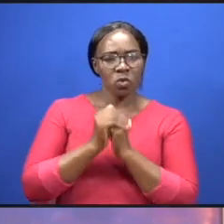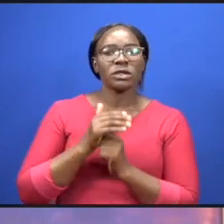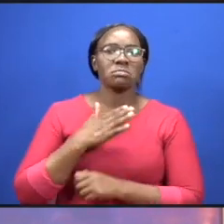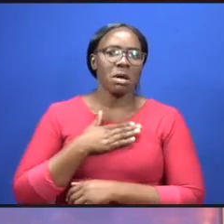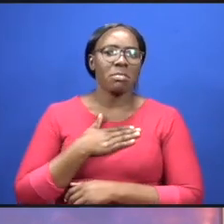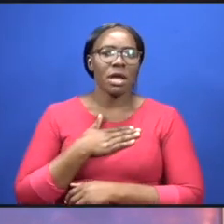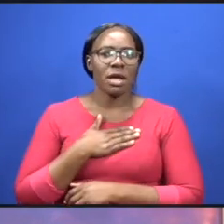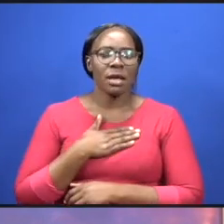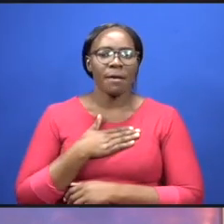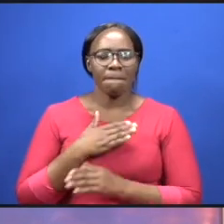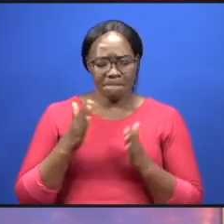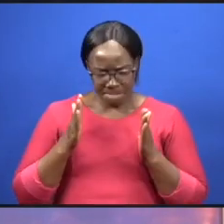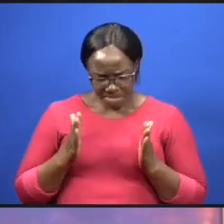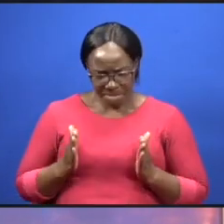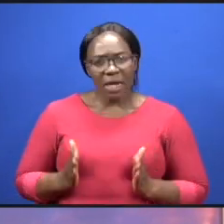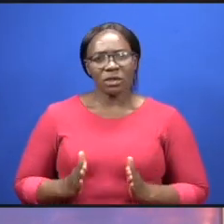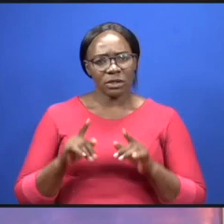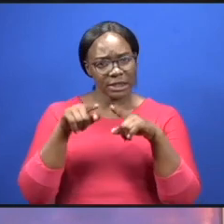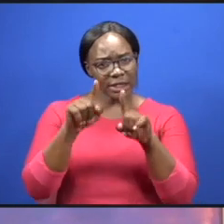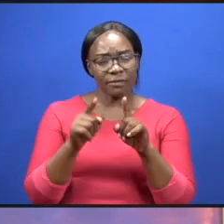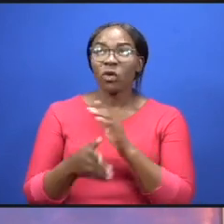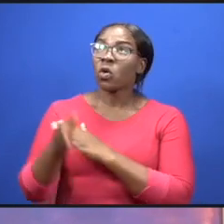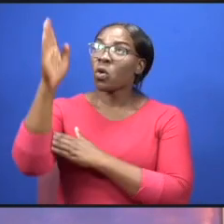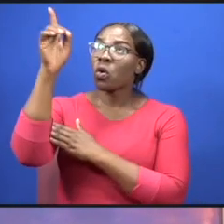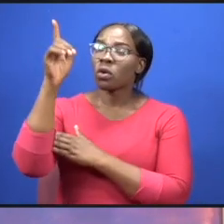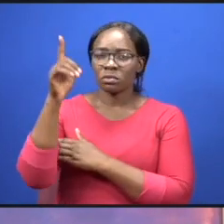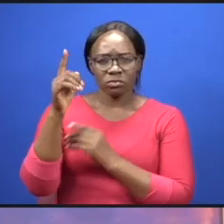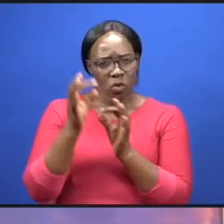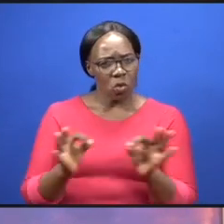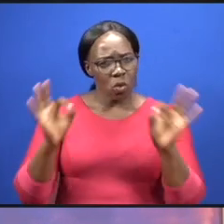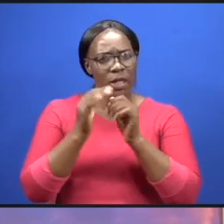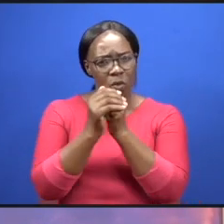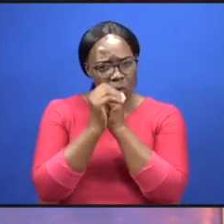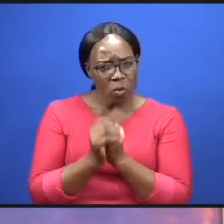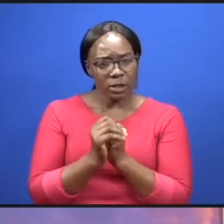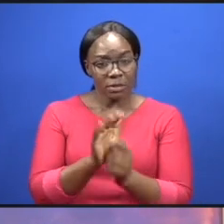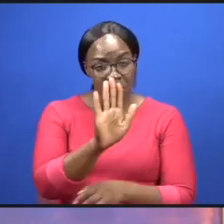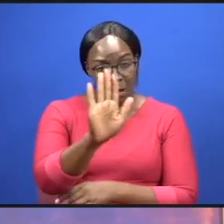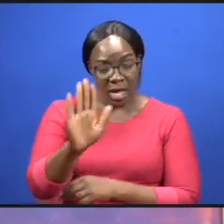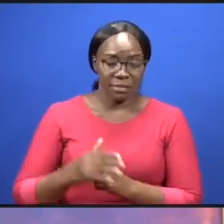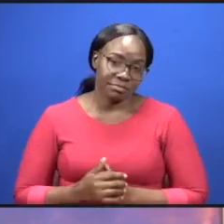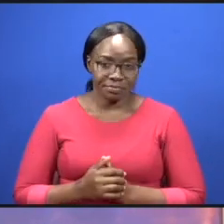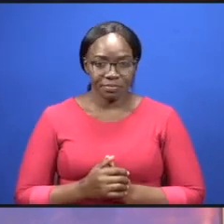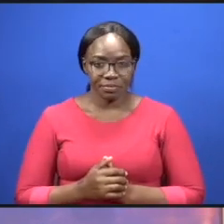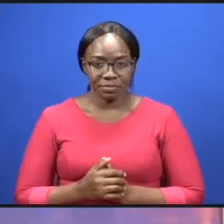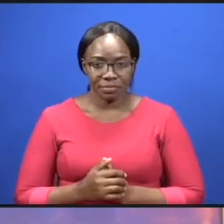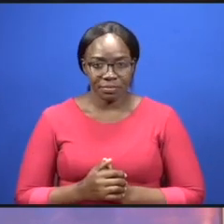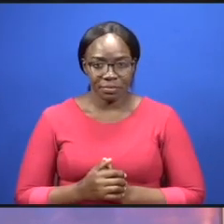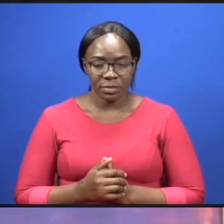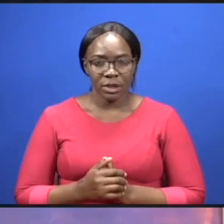worship. Personalize it for a moment. He is deserving of my worship. And when